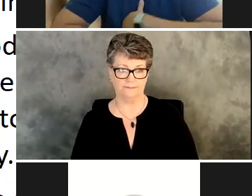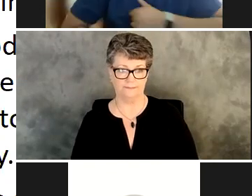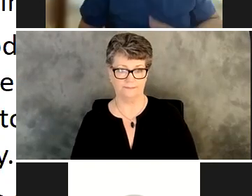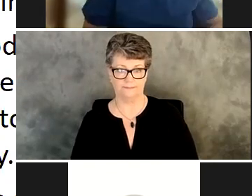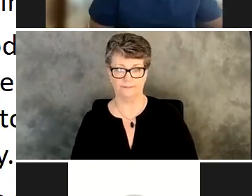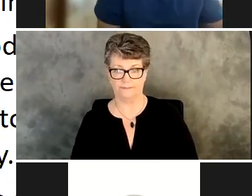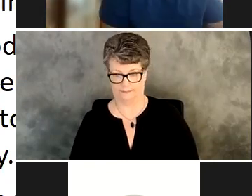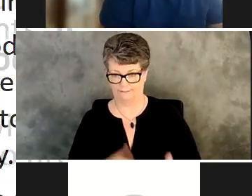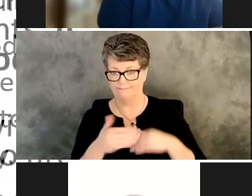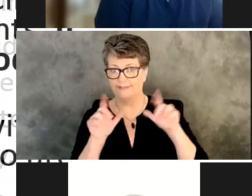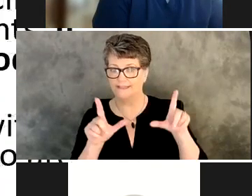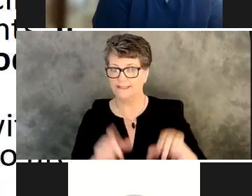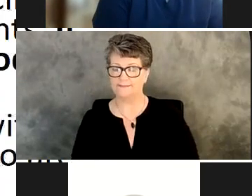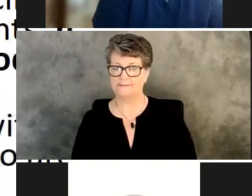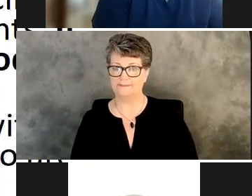Go next slide.